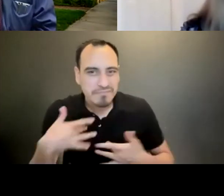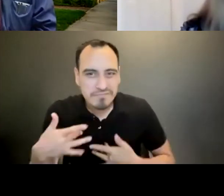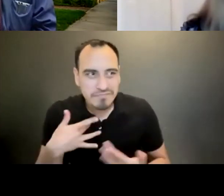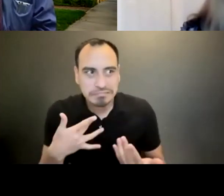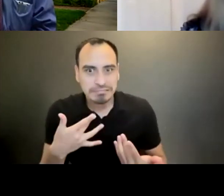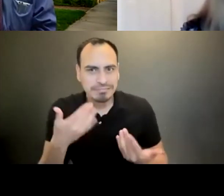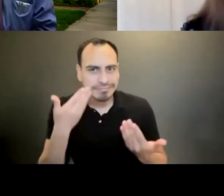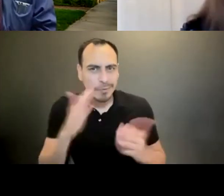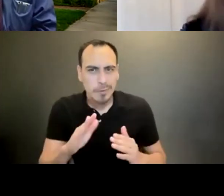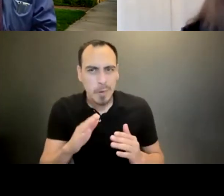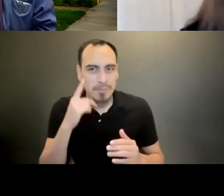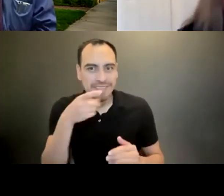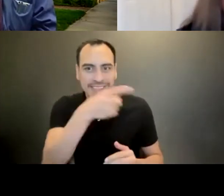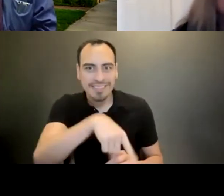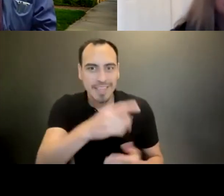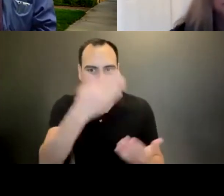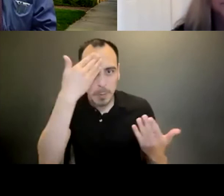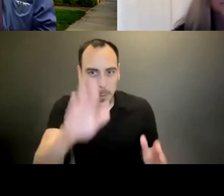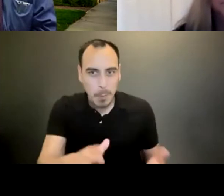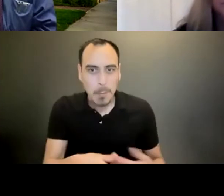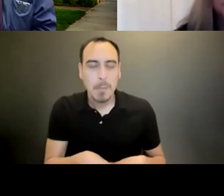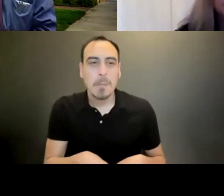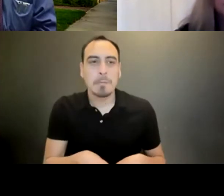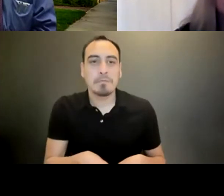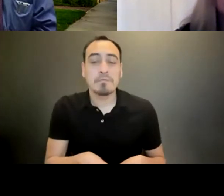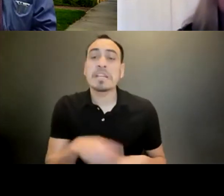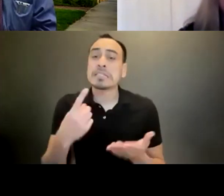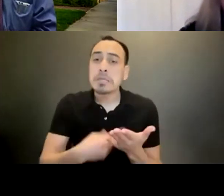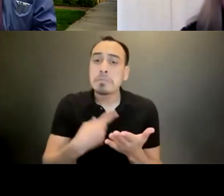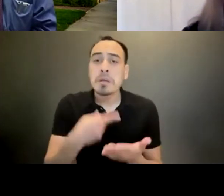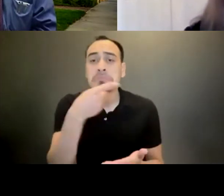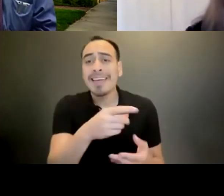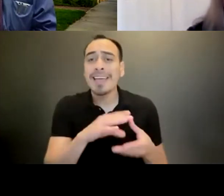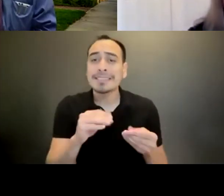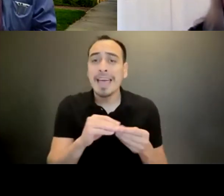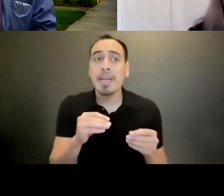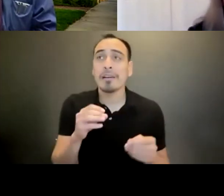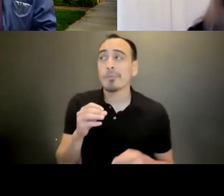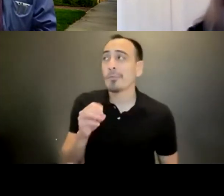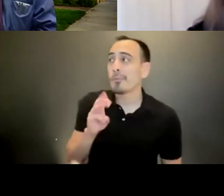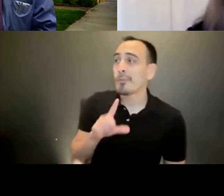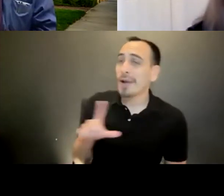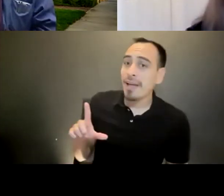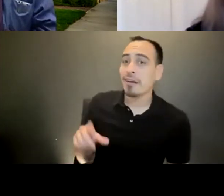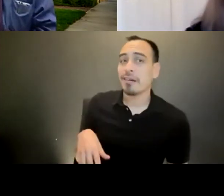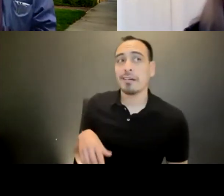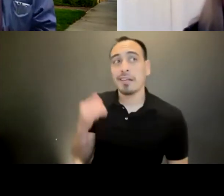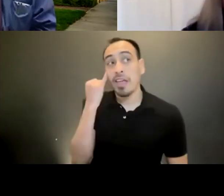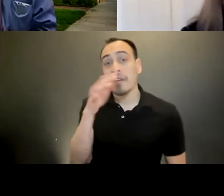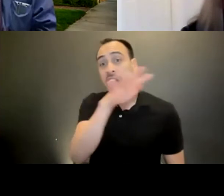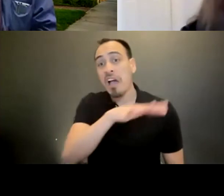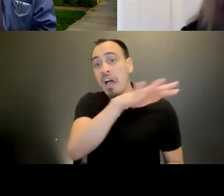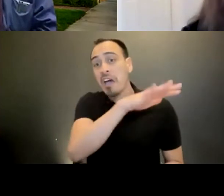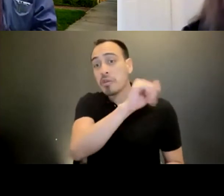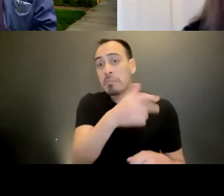They do sometimes comment that, well, if everybody else takes it, I'll be protected